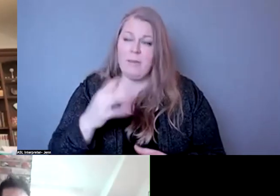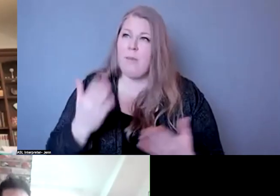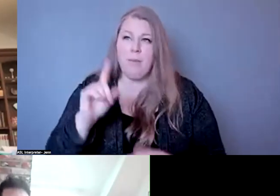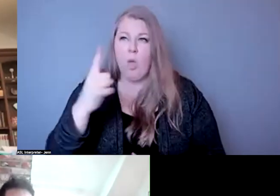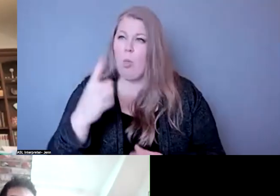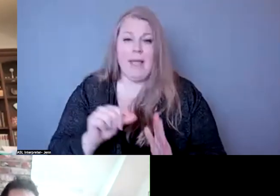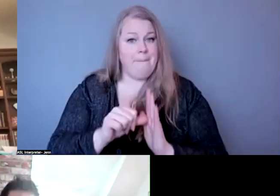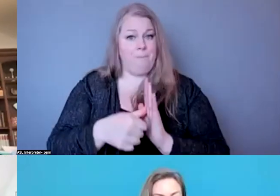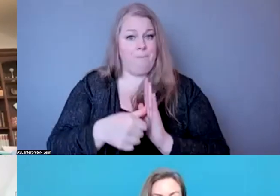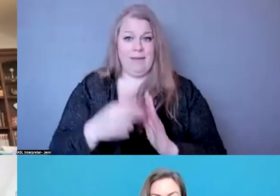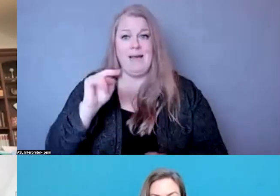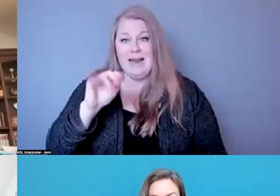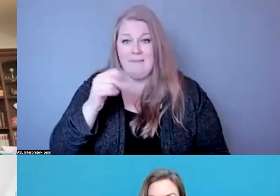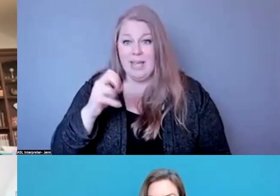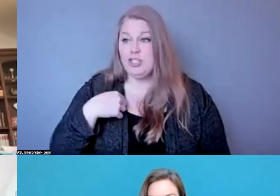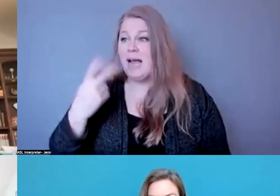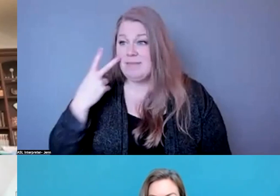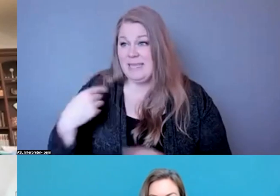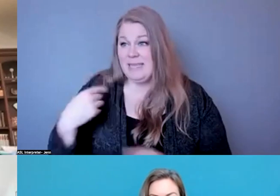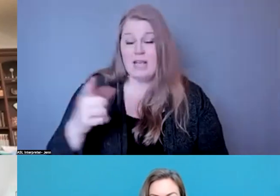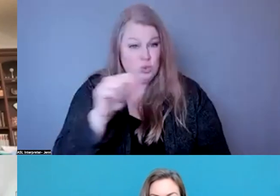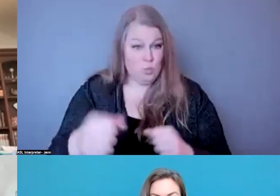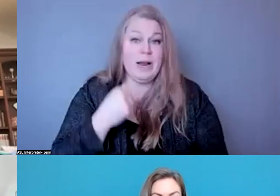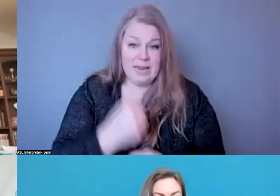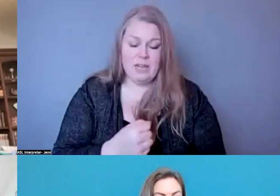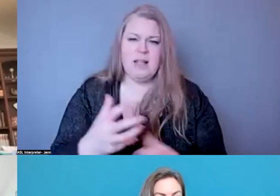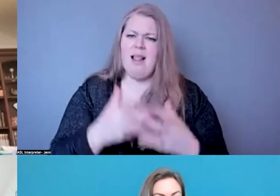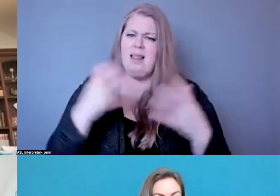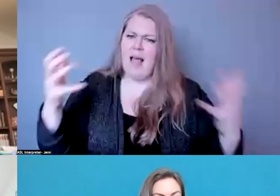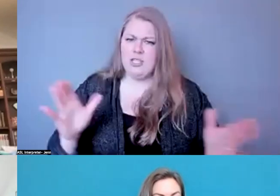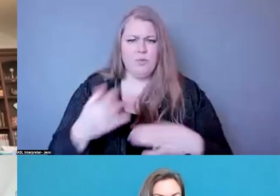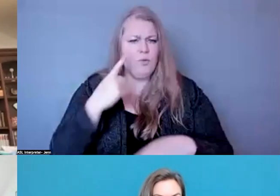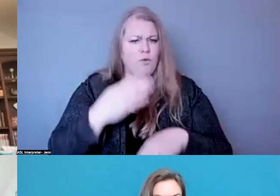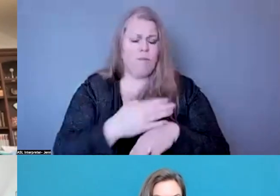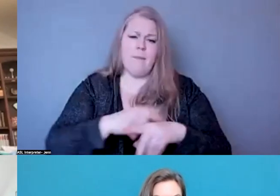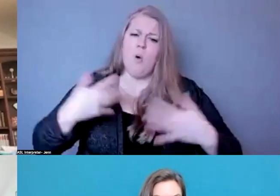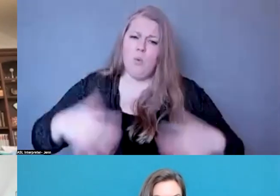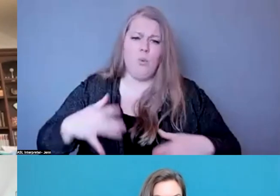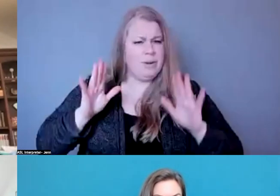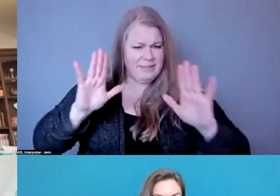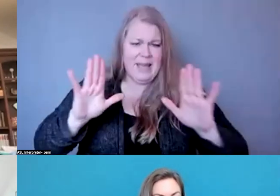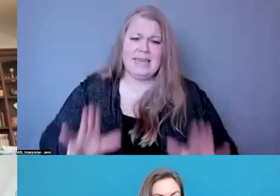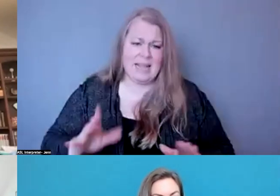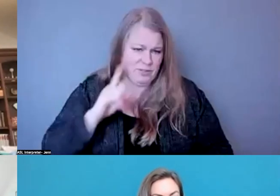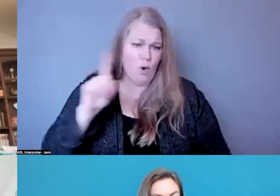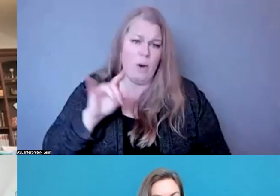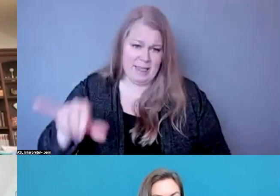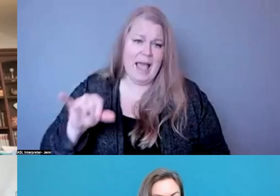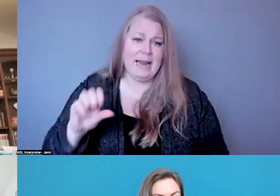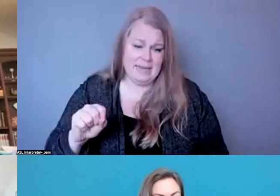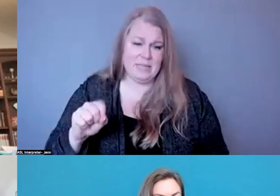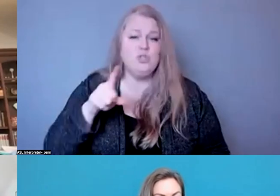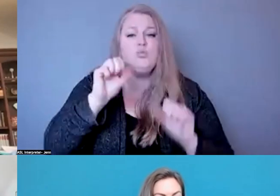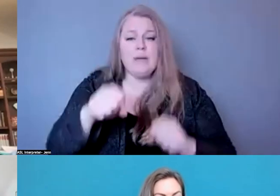indoor navigation I've seen in the last 20 years. Lots of room for improvement, but it's quite fantastic for where it is. You